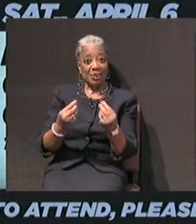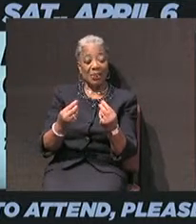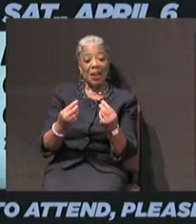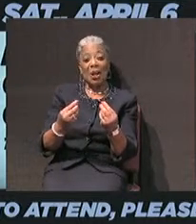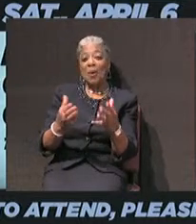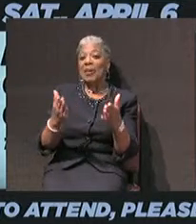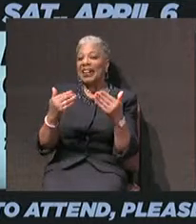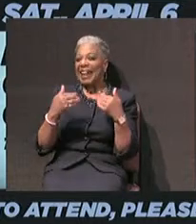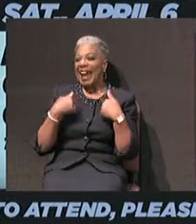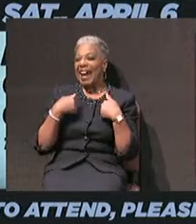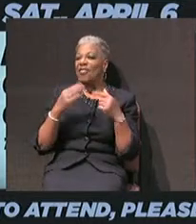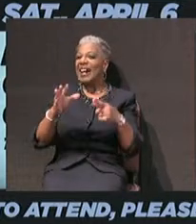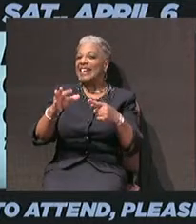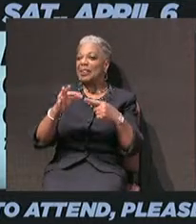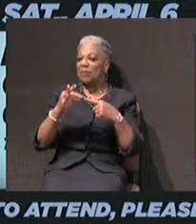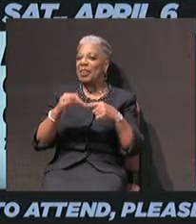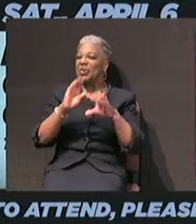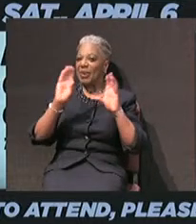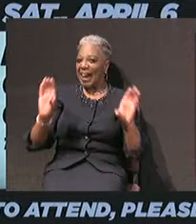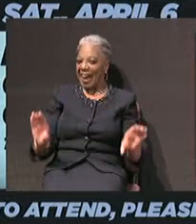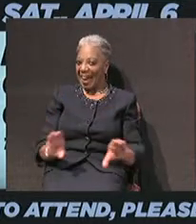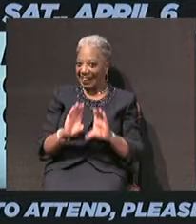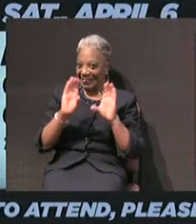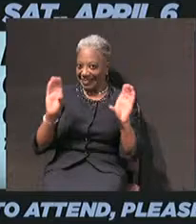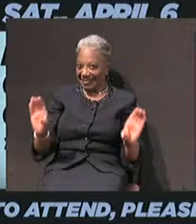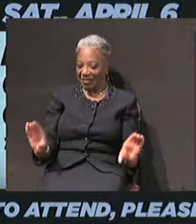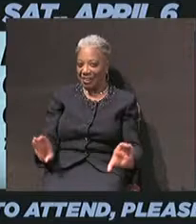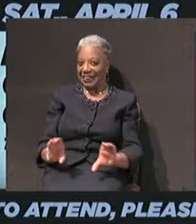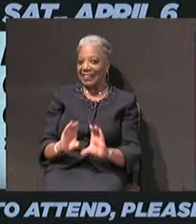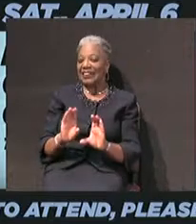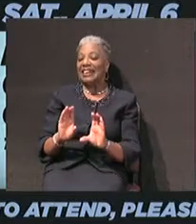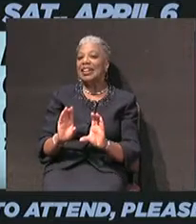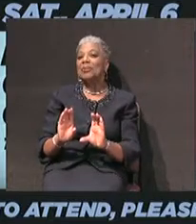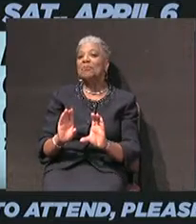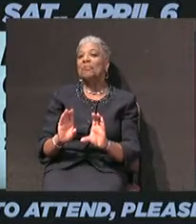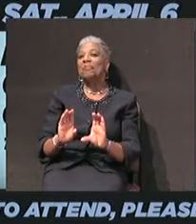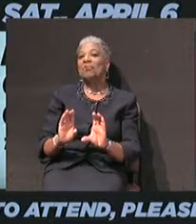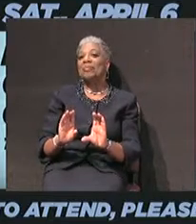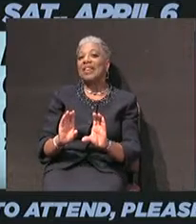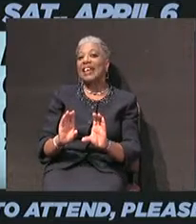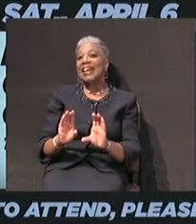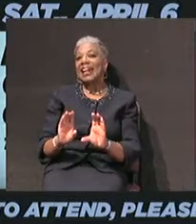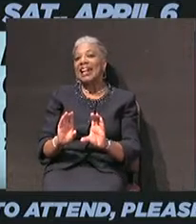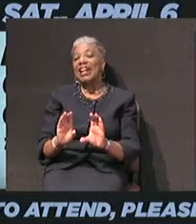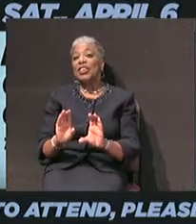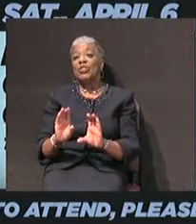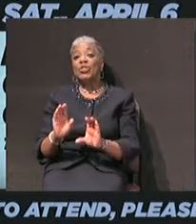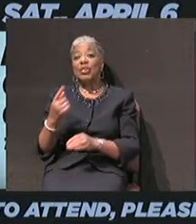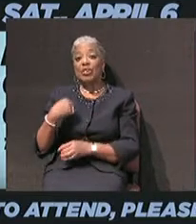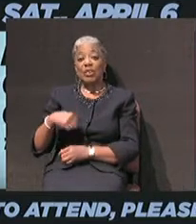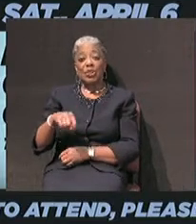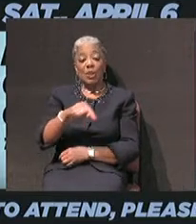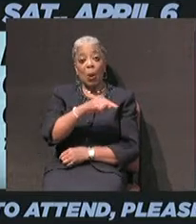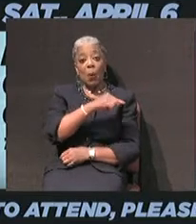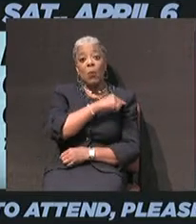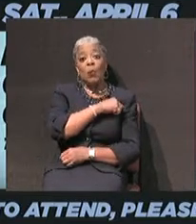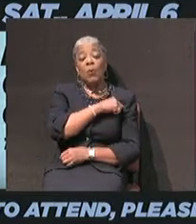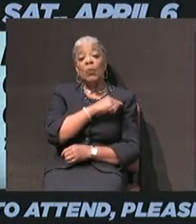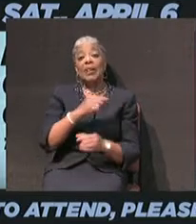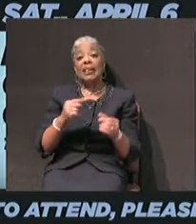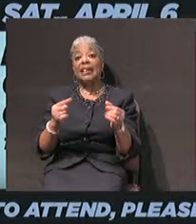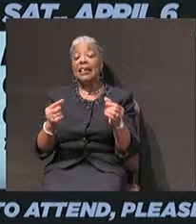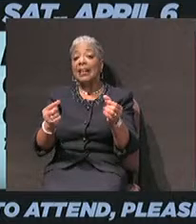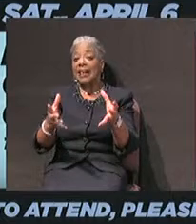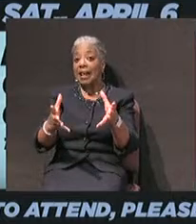Make sure you register. Okay. You go to ssclive.org and you go all the way to the bottom, and it's a tab that you can click on and